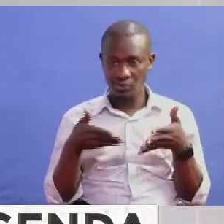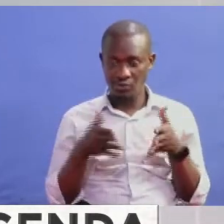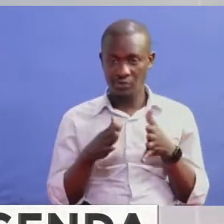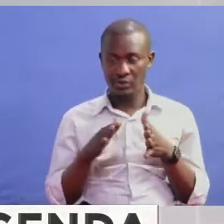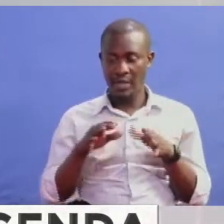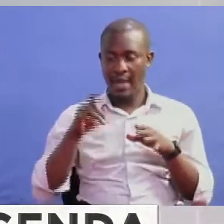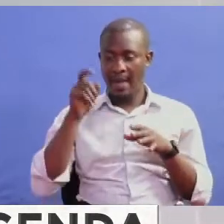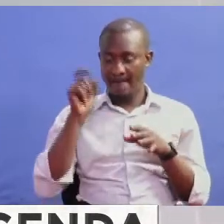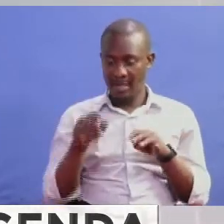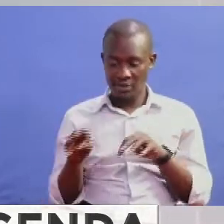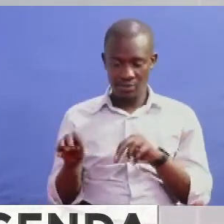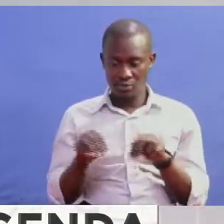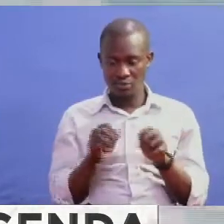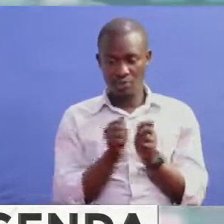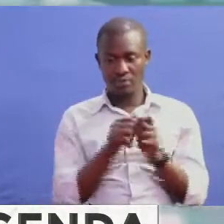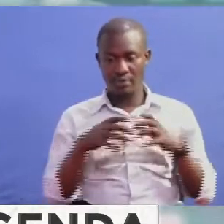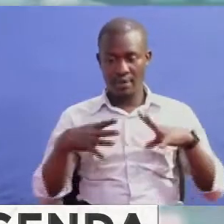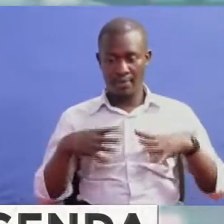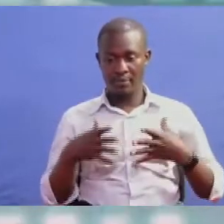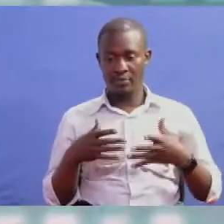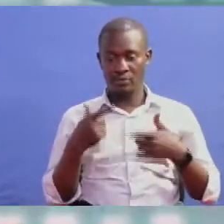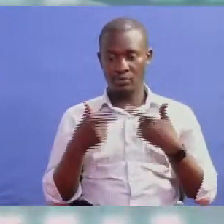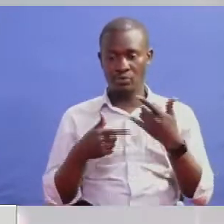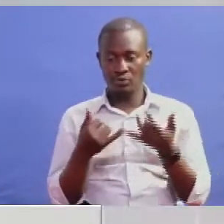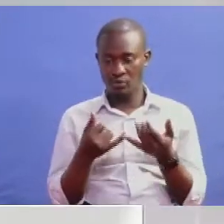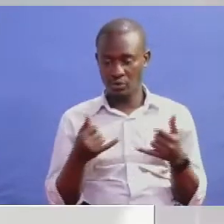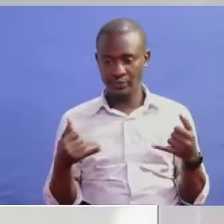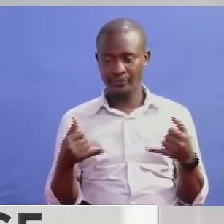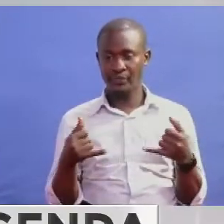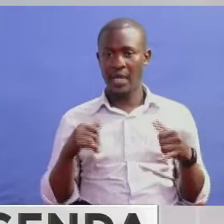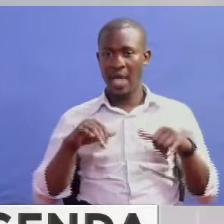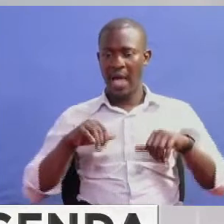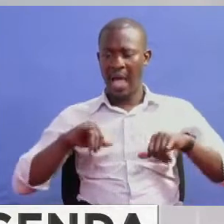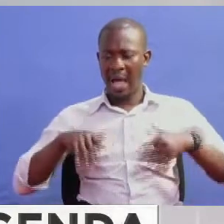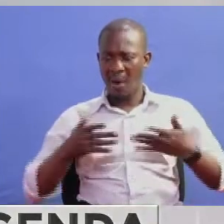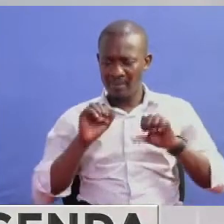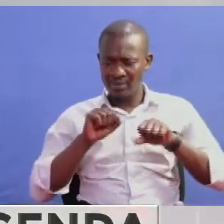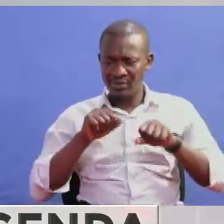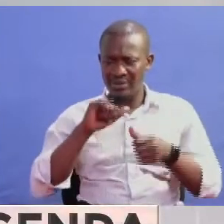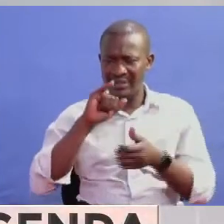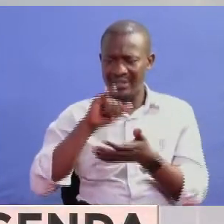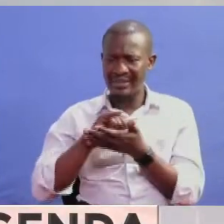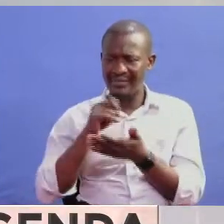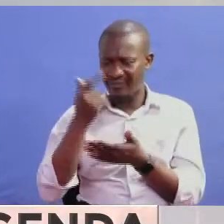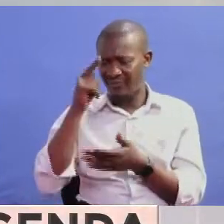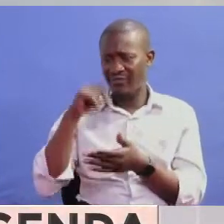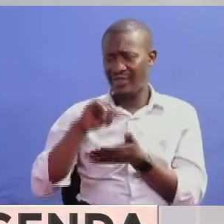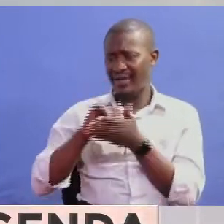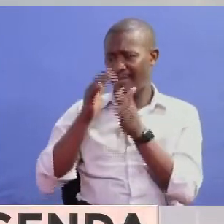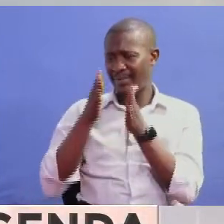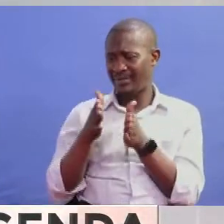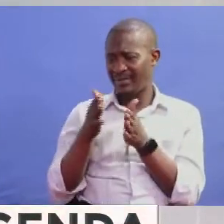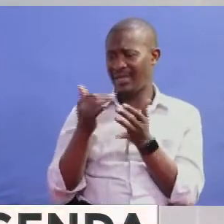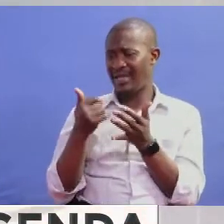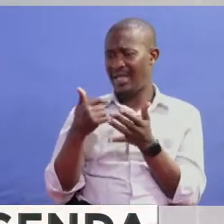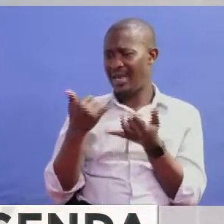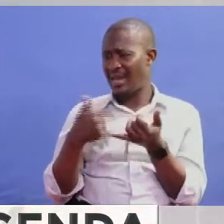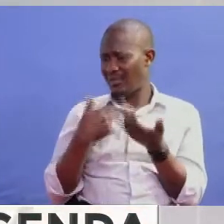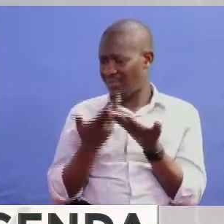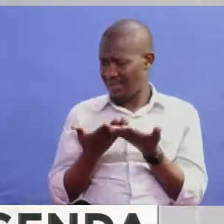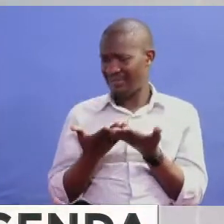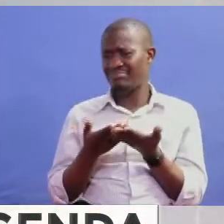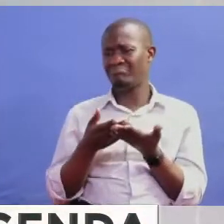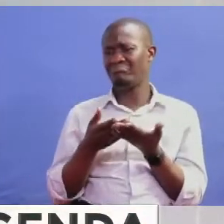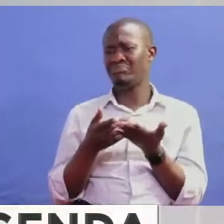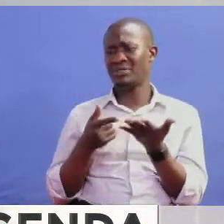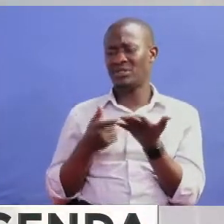my audience to the online side. How possible is this? How possible is this for that person now who is not tech savvy and